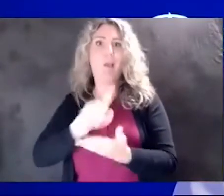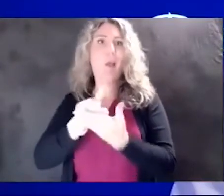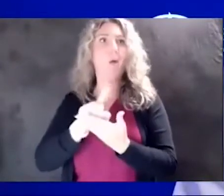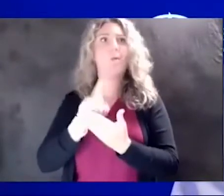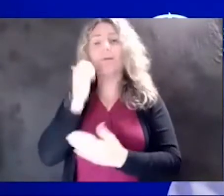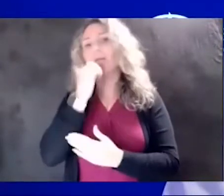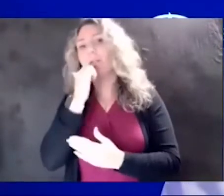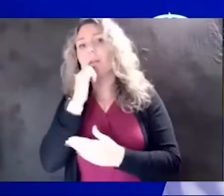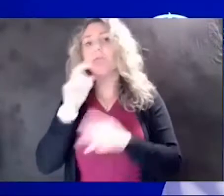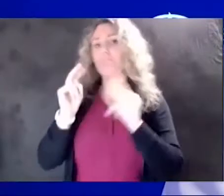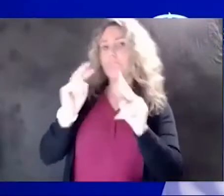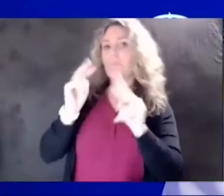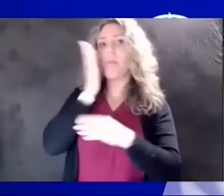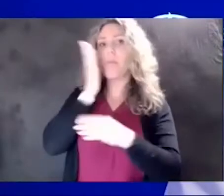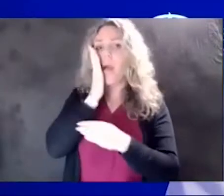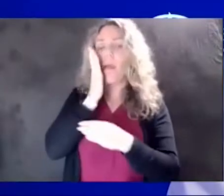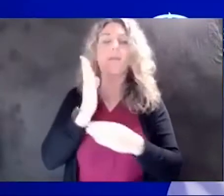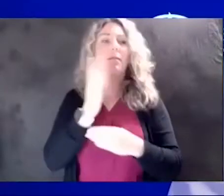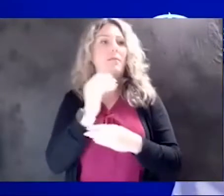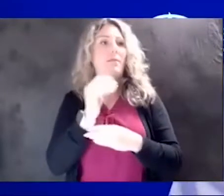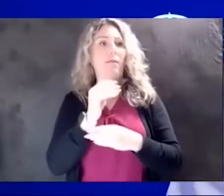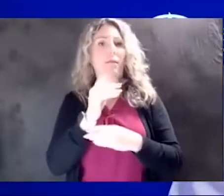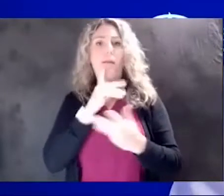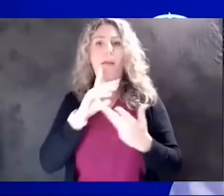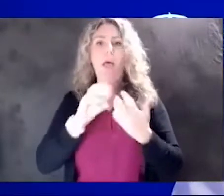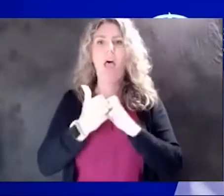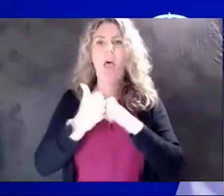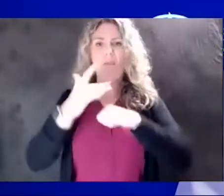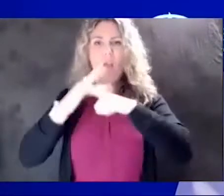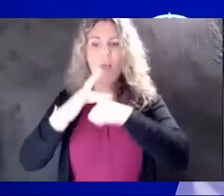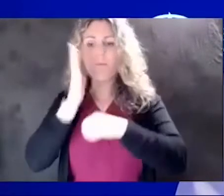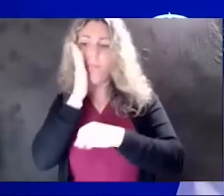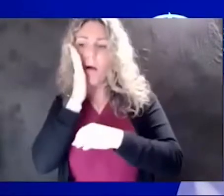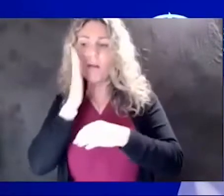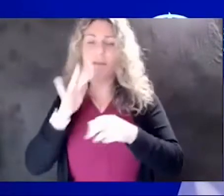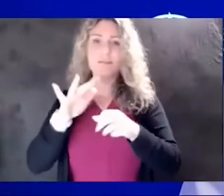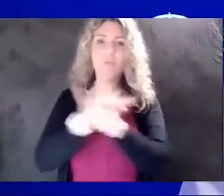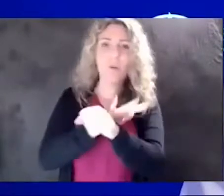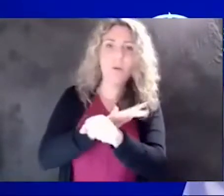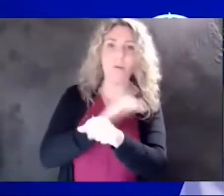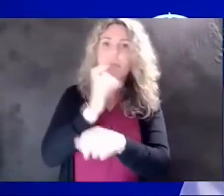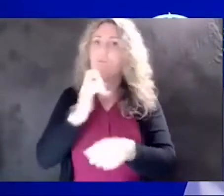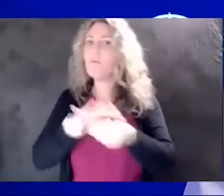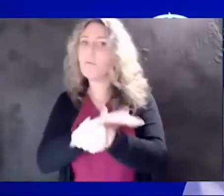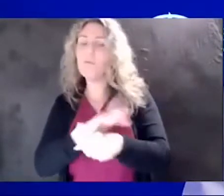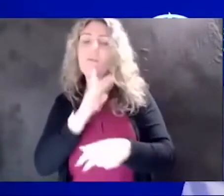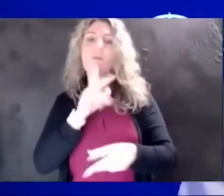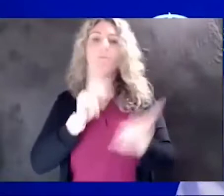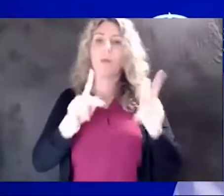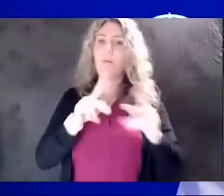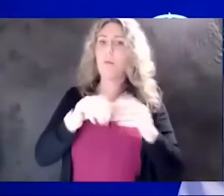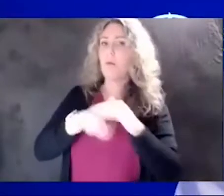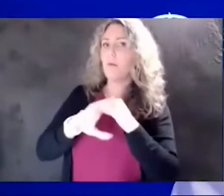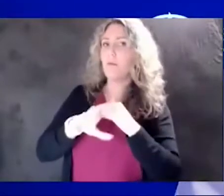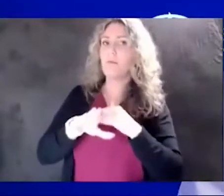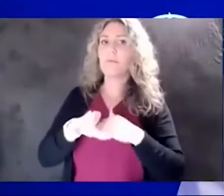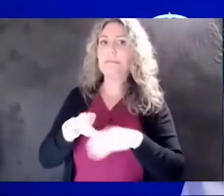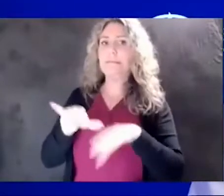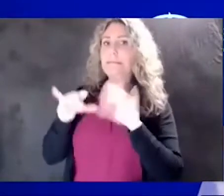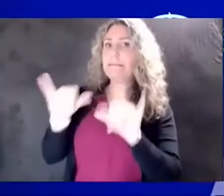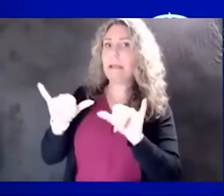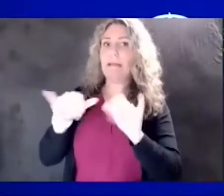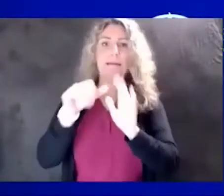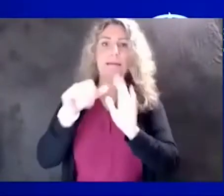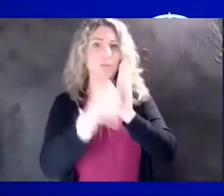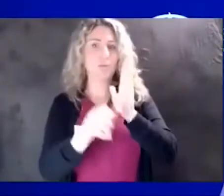beds, monitoring our capacity for people coming in, admitted, surgeries, all of that stuff. So it